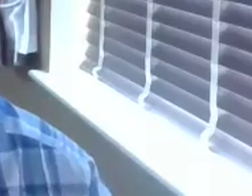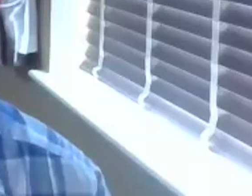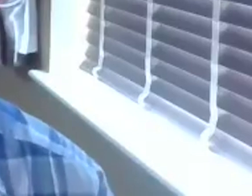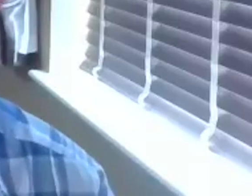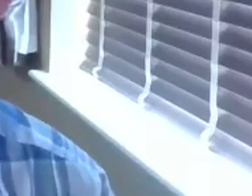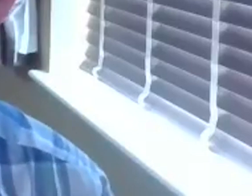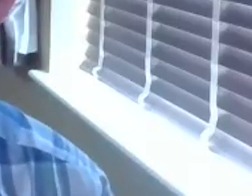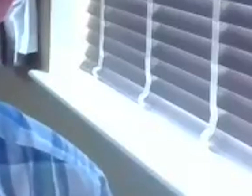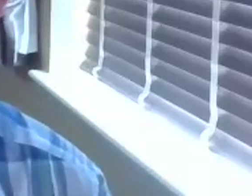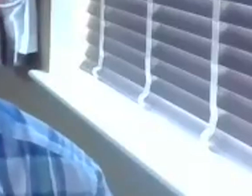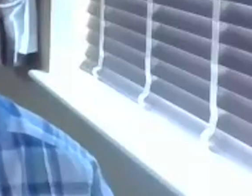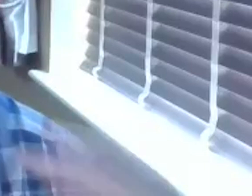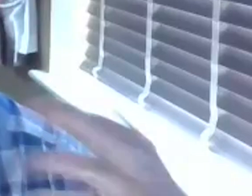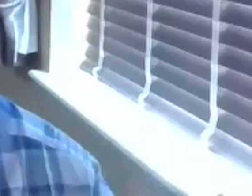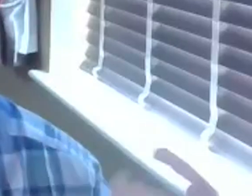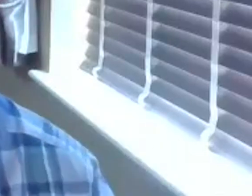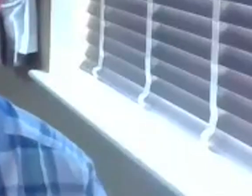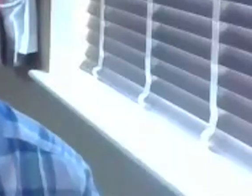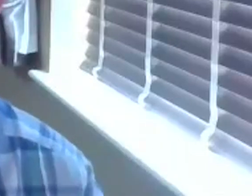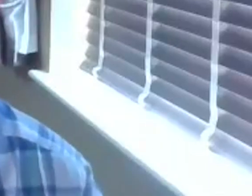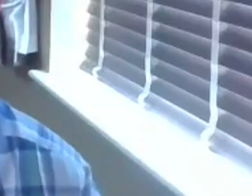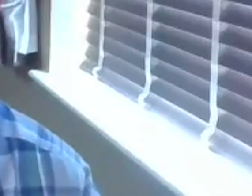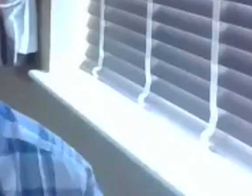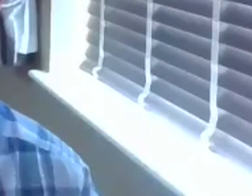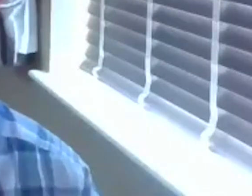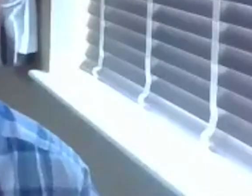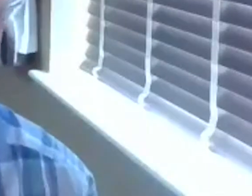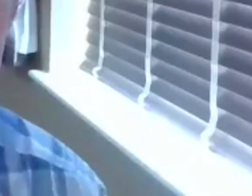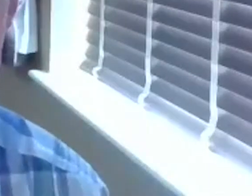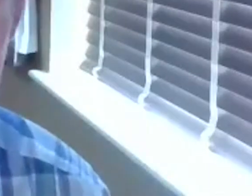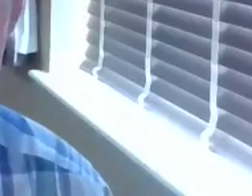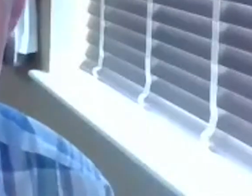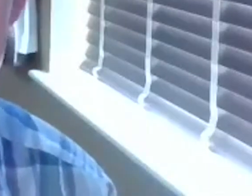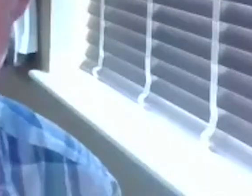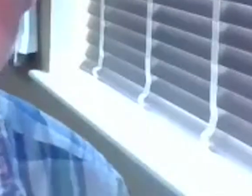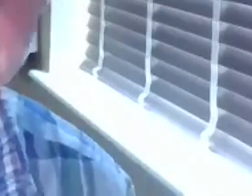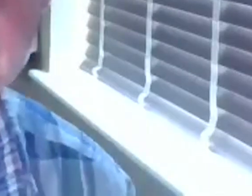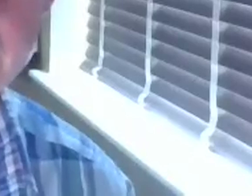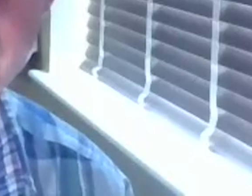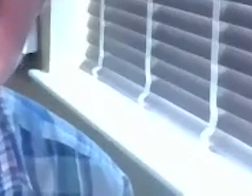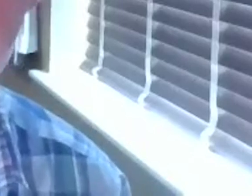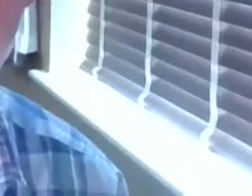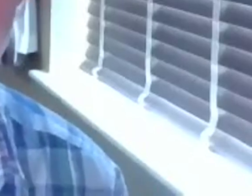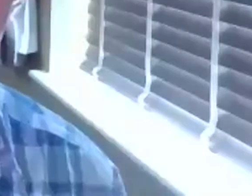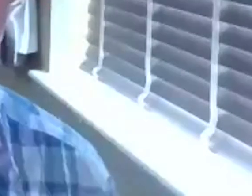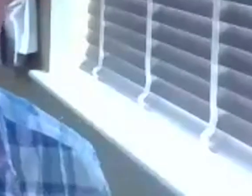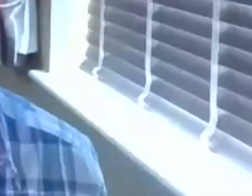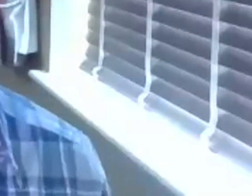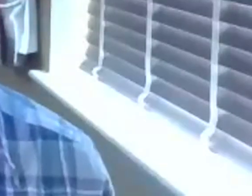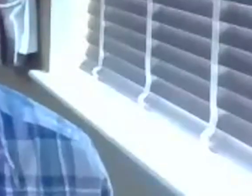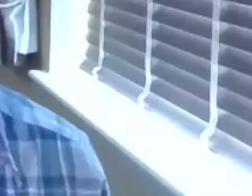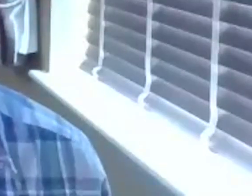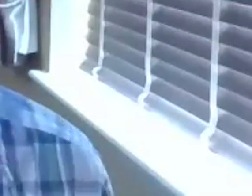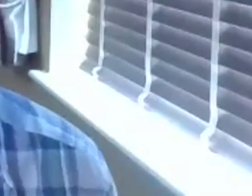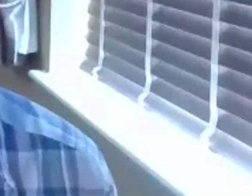all the languages they speak, because it's a fundamental thing. We don't fully understand the neurological basis,